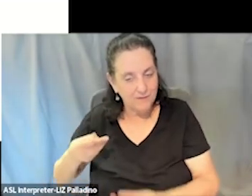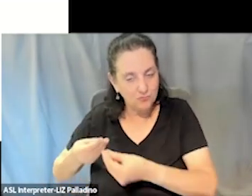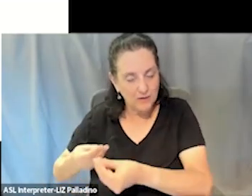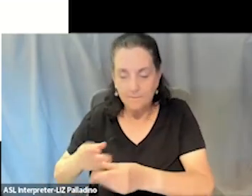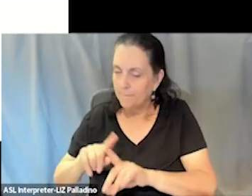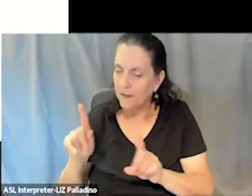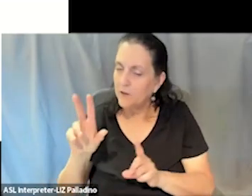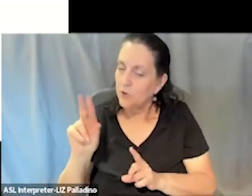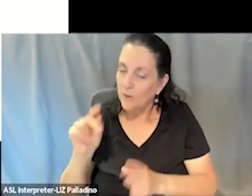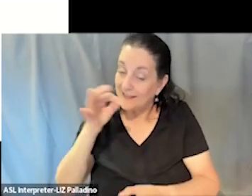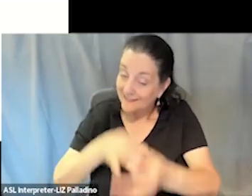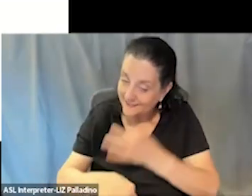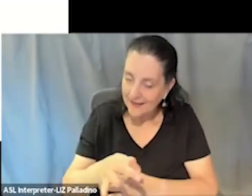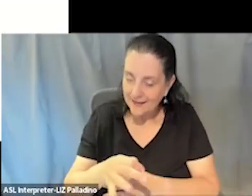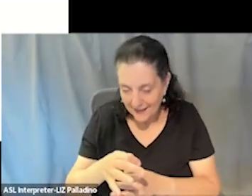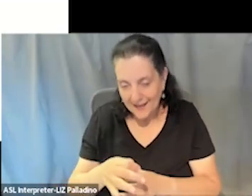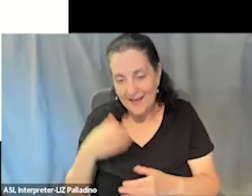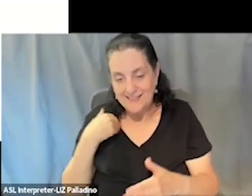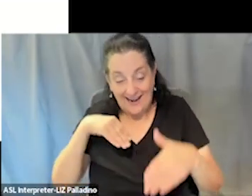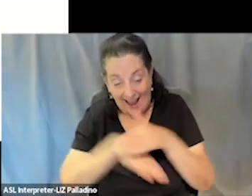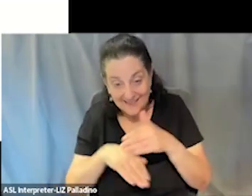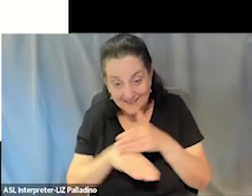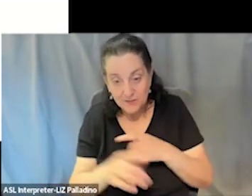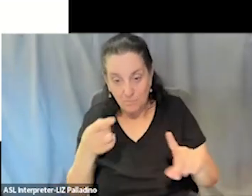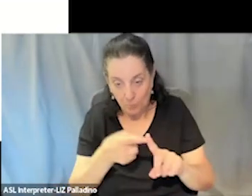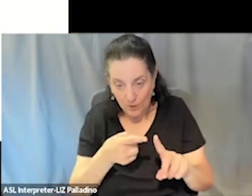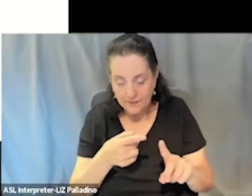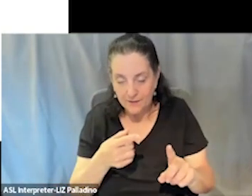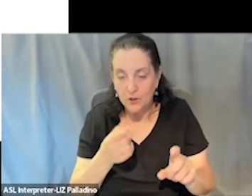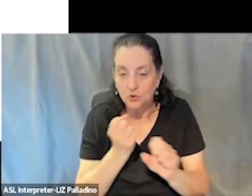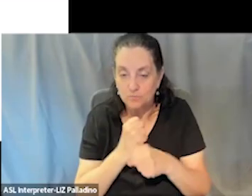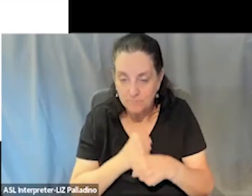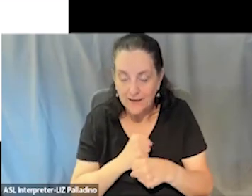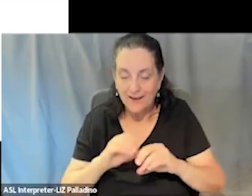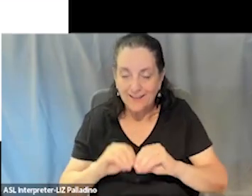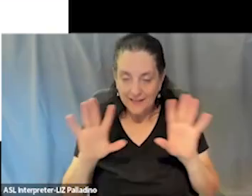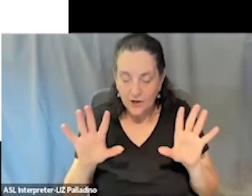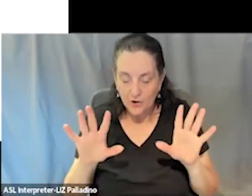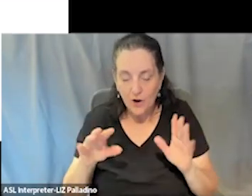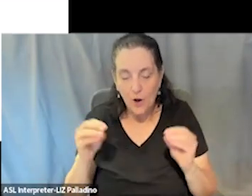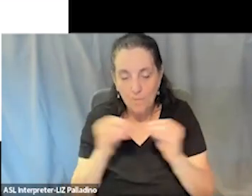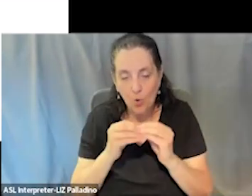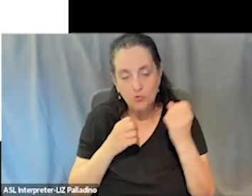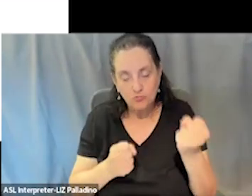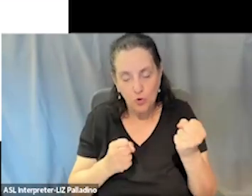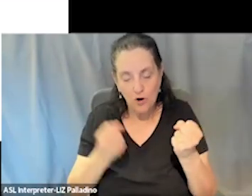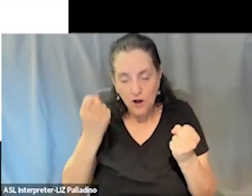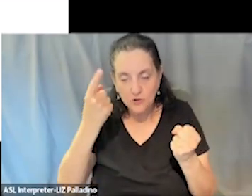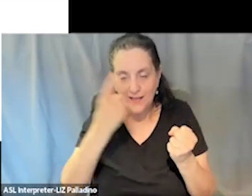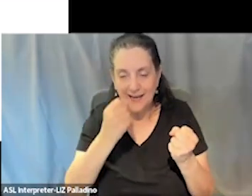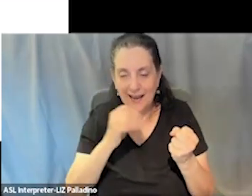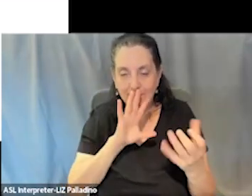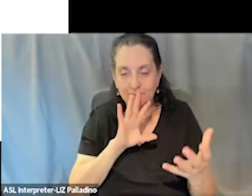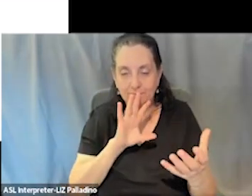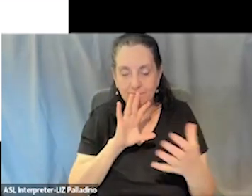about creating an access point that creates deeper understanding and belonging. A couple of